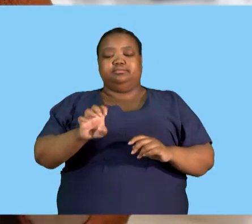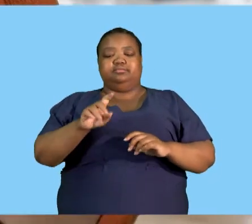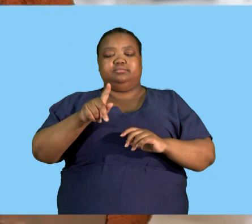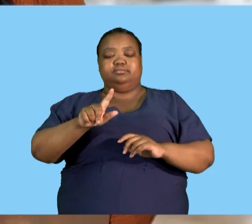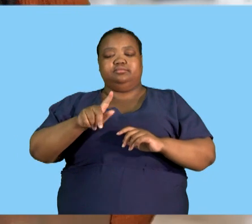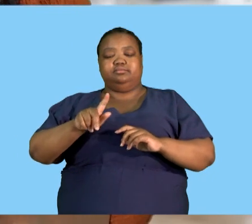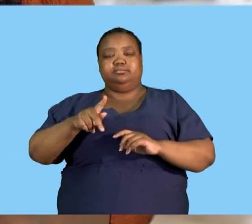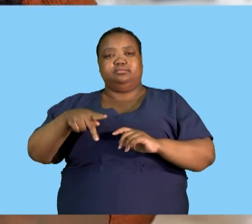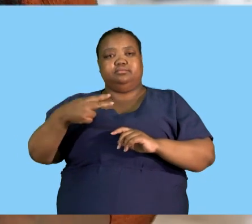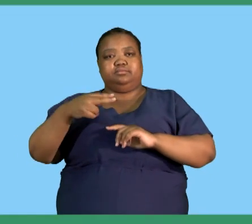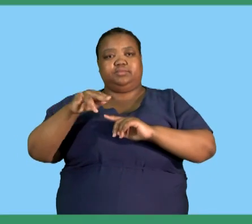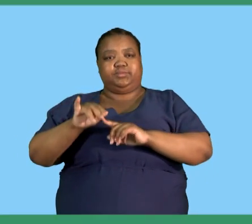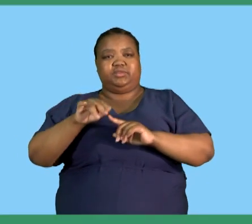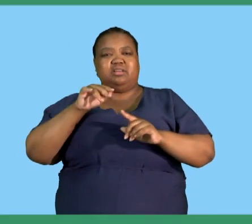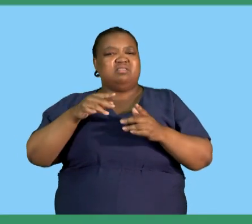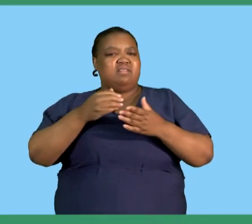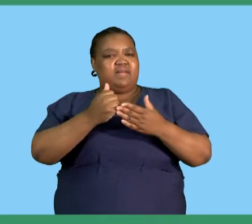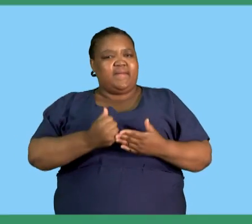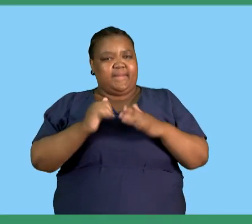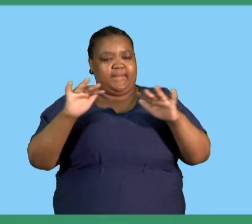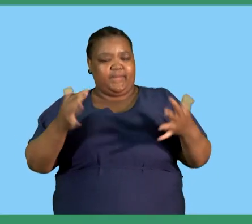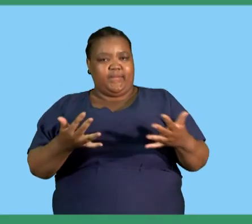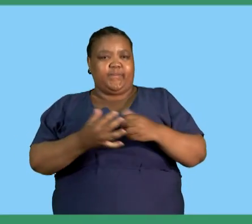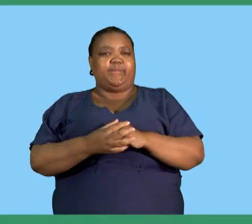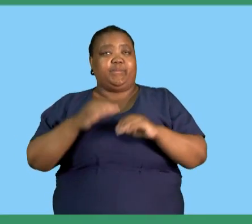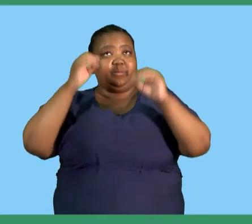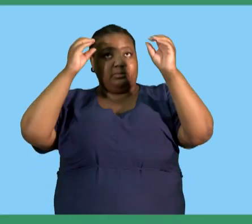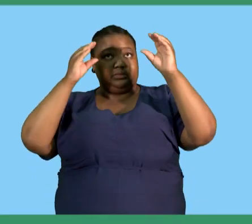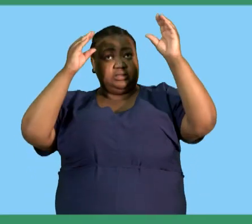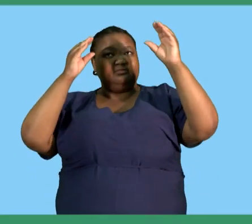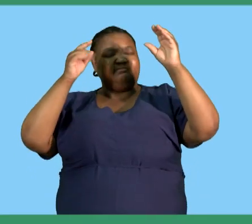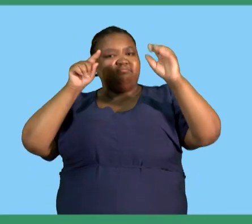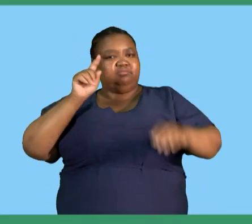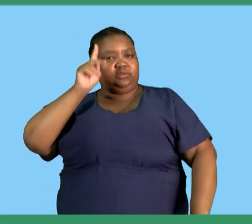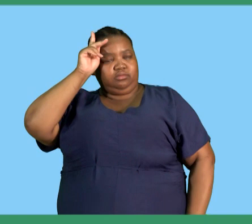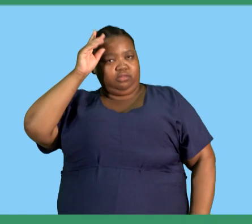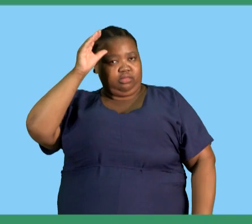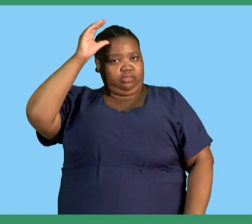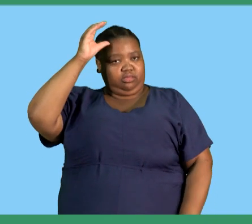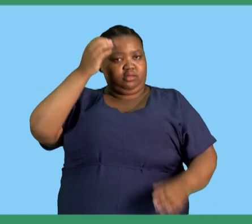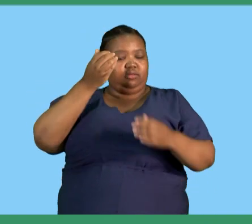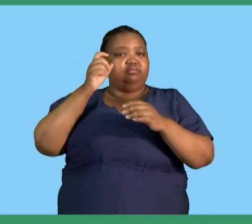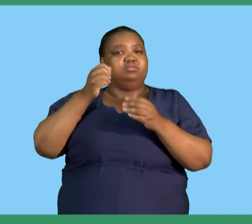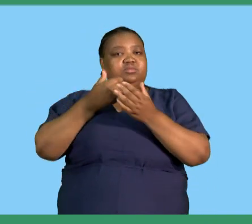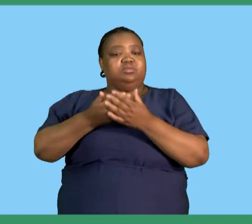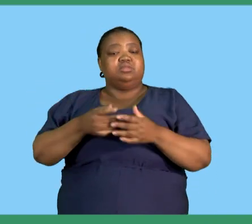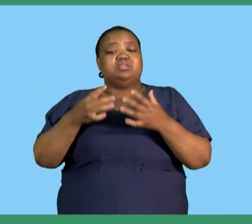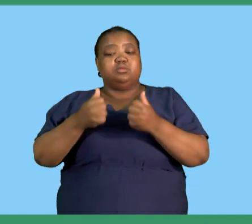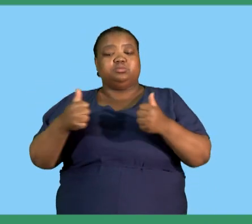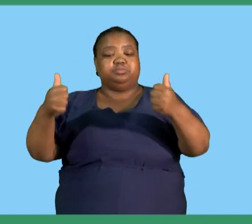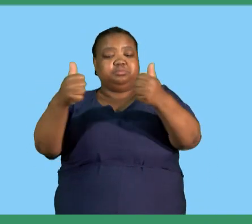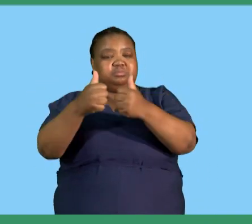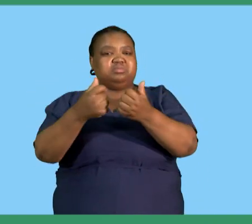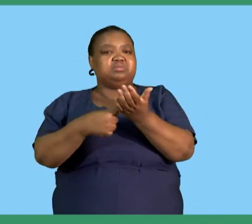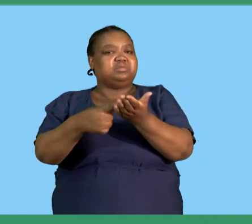using a Delphi? Businesses may use a group of experts. What do you know about experts? They know better. Without bringing them together, they don't have to